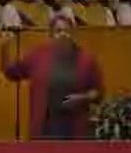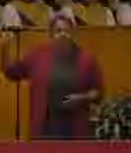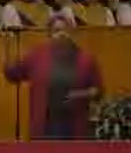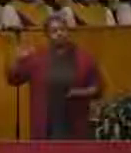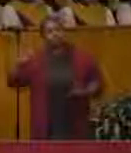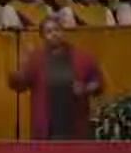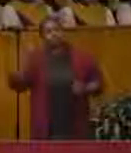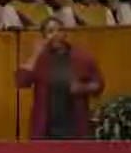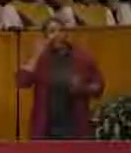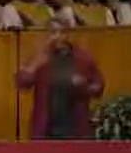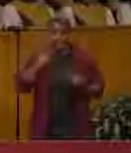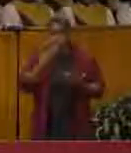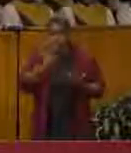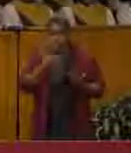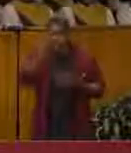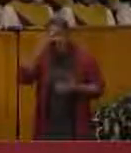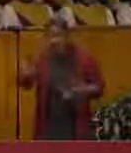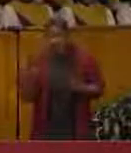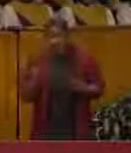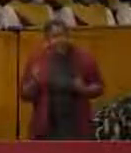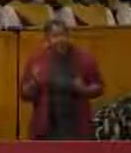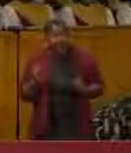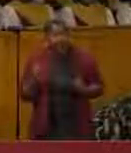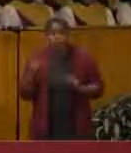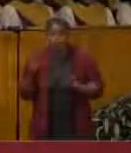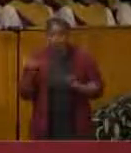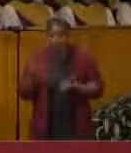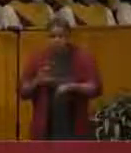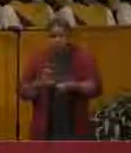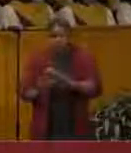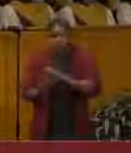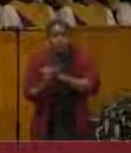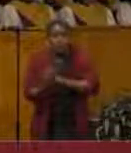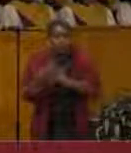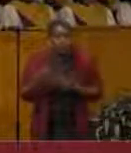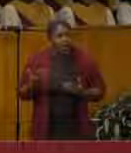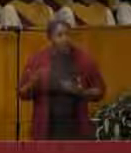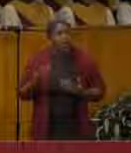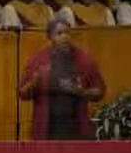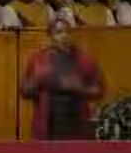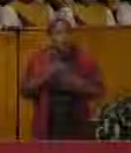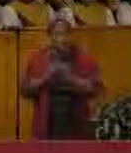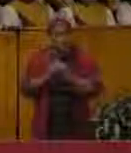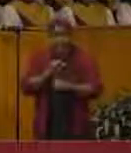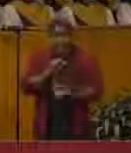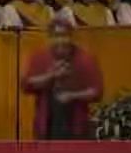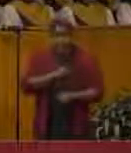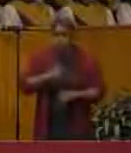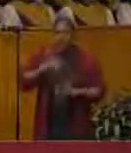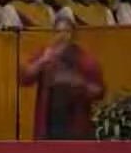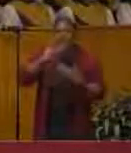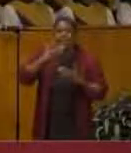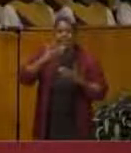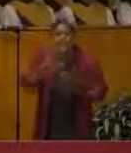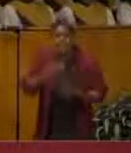Beloved, if you got any good sense, you came to church this morning with an attitude of